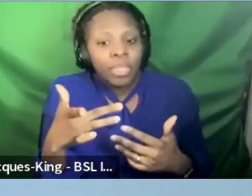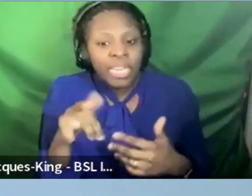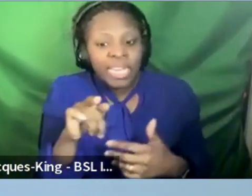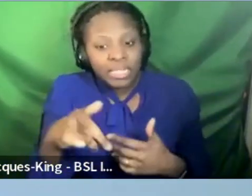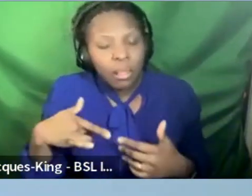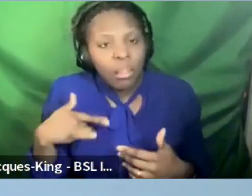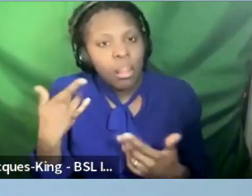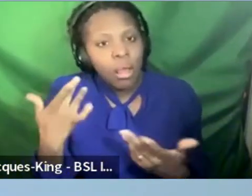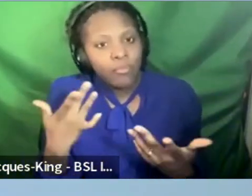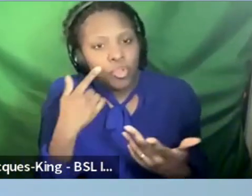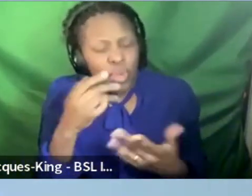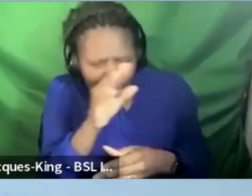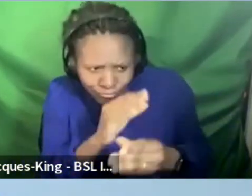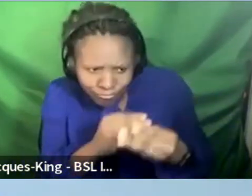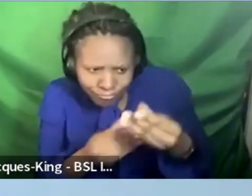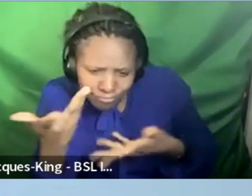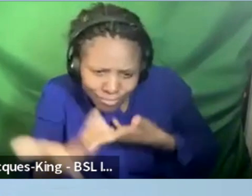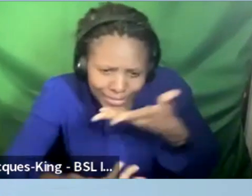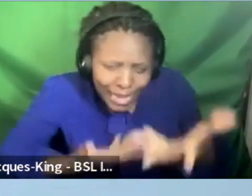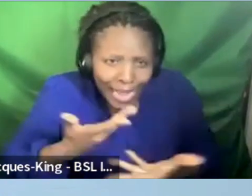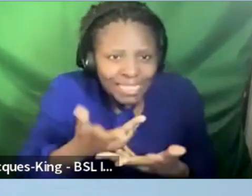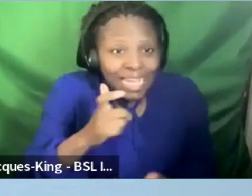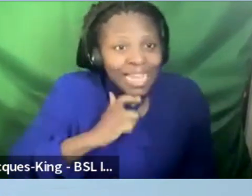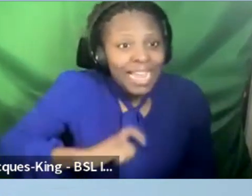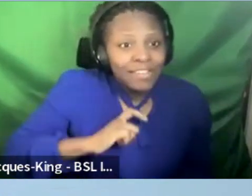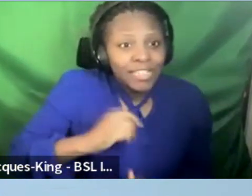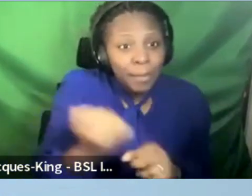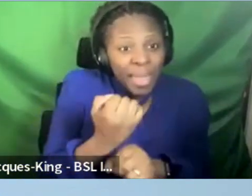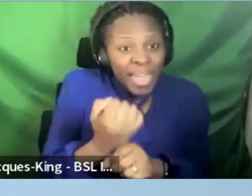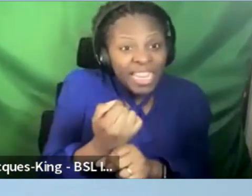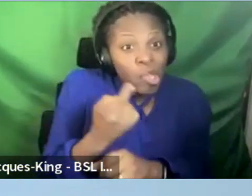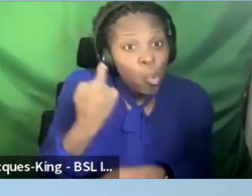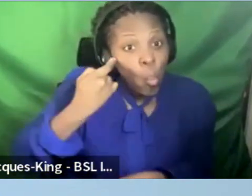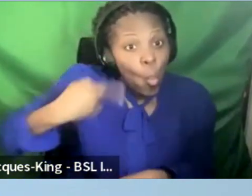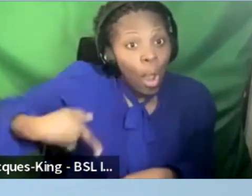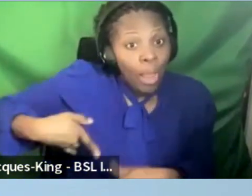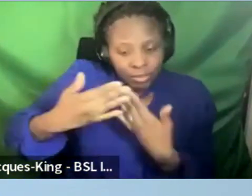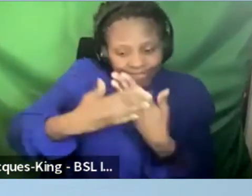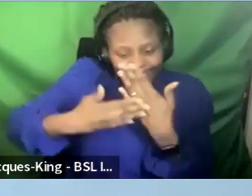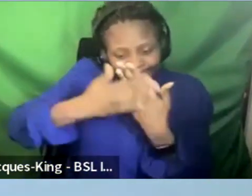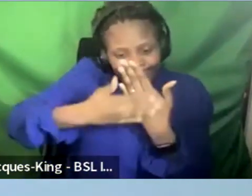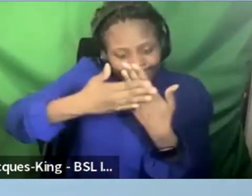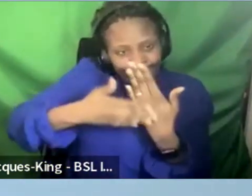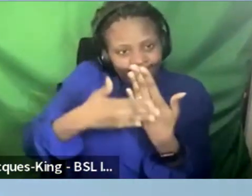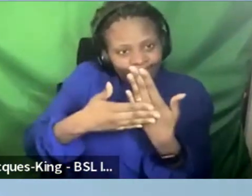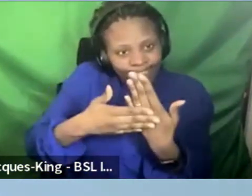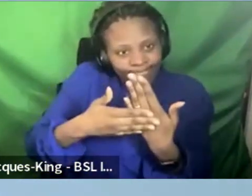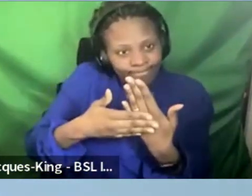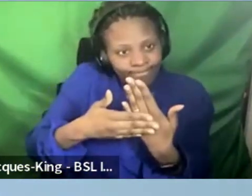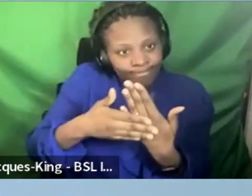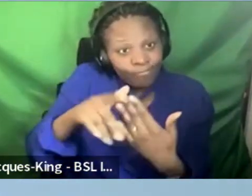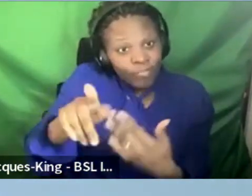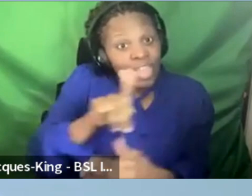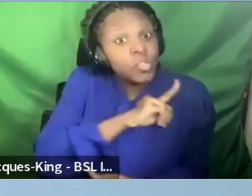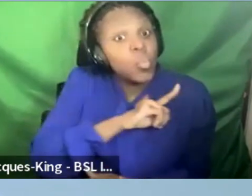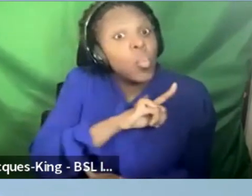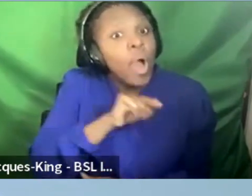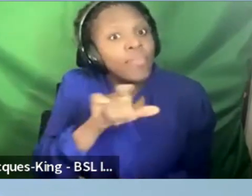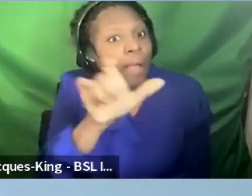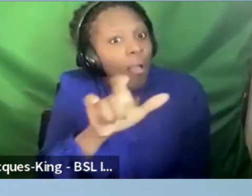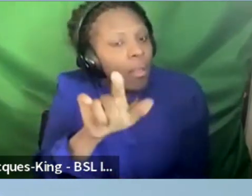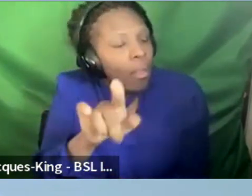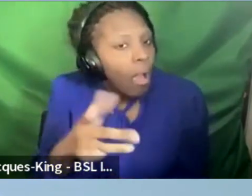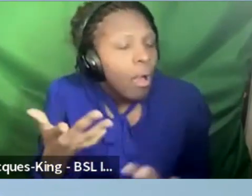or bad, it's an extraordinary person, living an extraordinary life. What's going on? So you can play with that. So you've got a character and they're trying to make